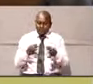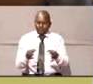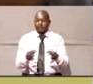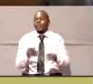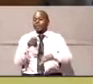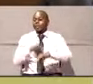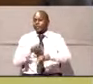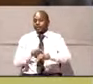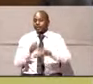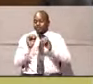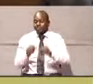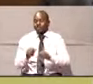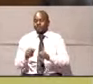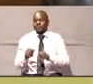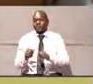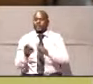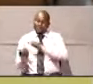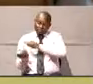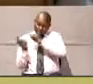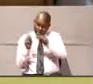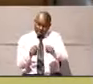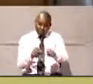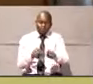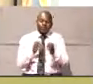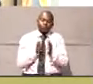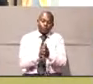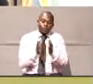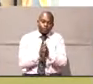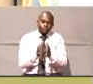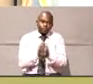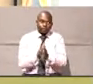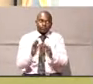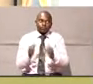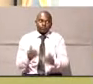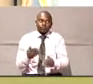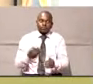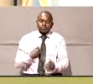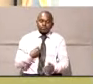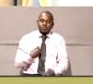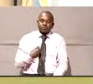then should also be summoned to explain your personal